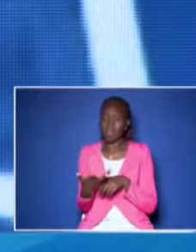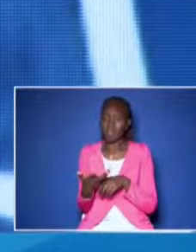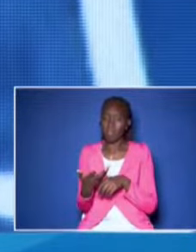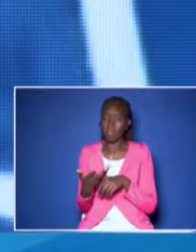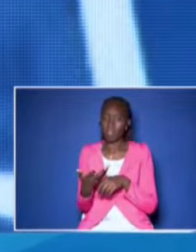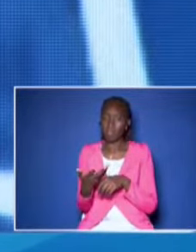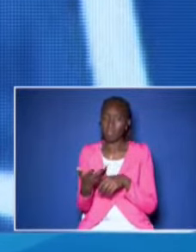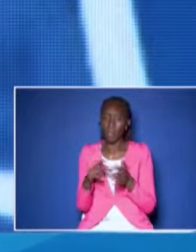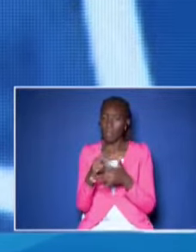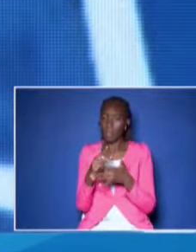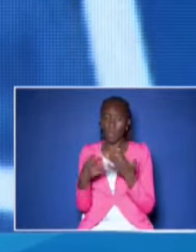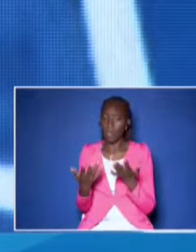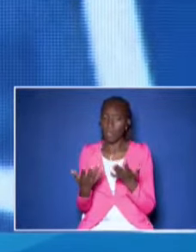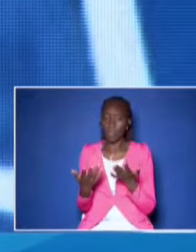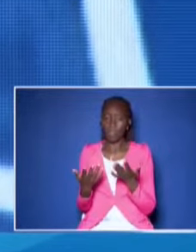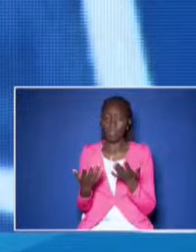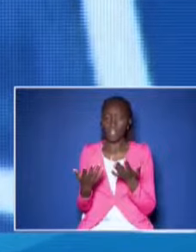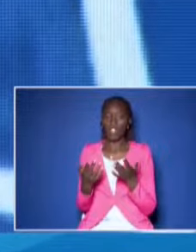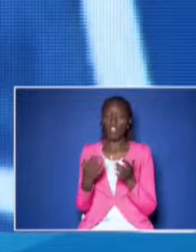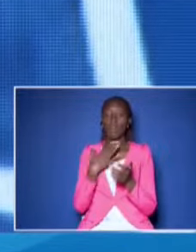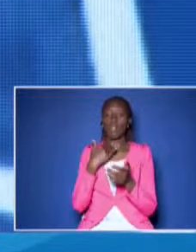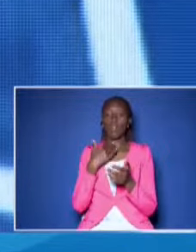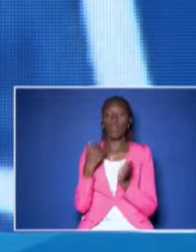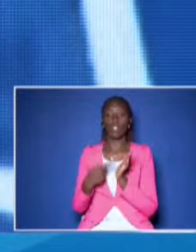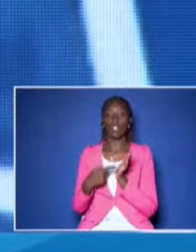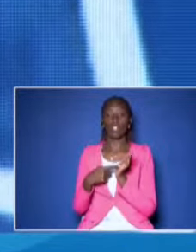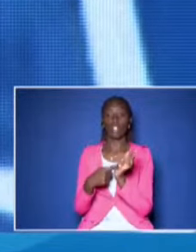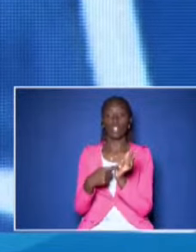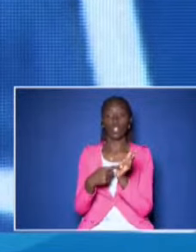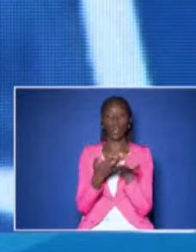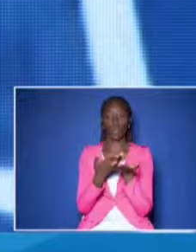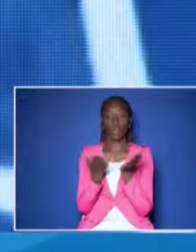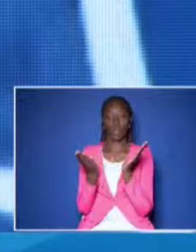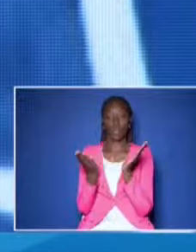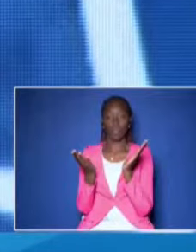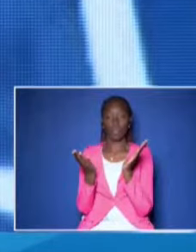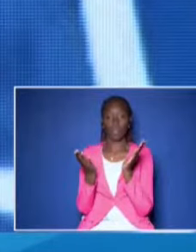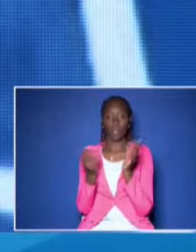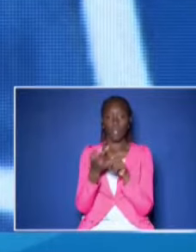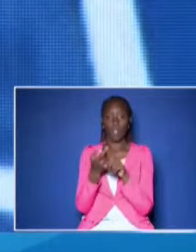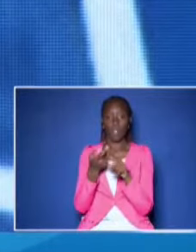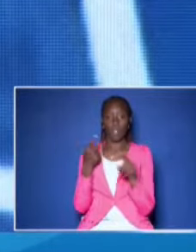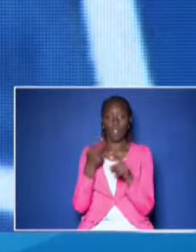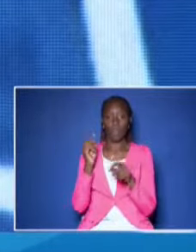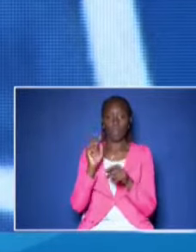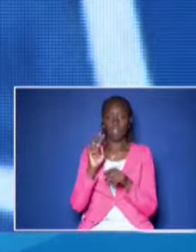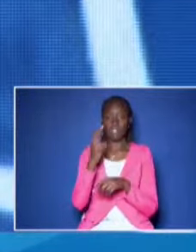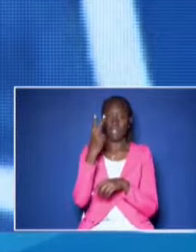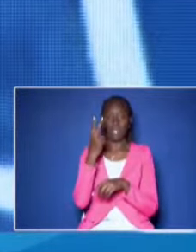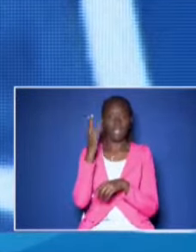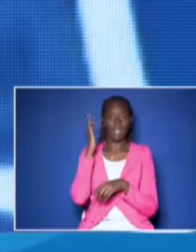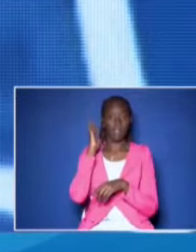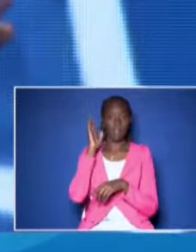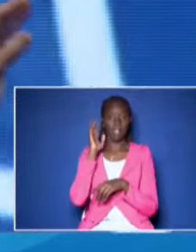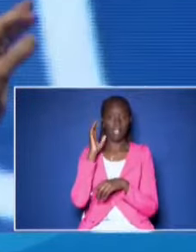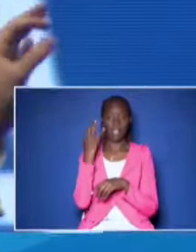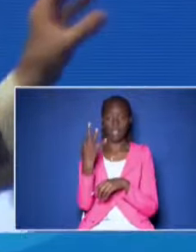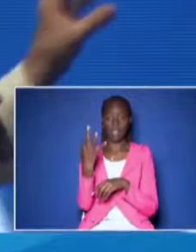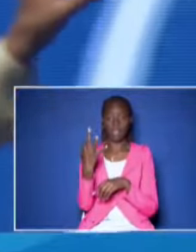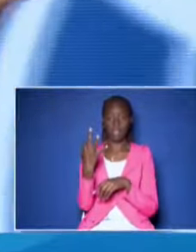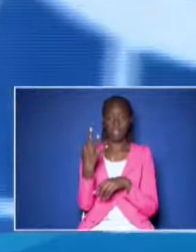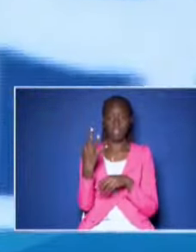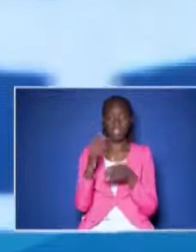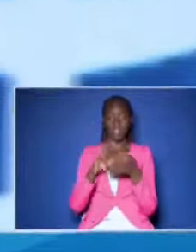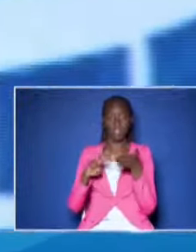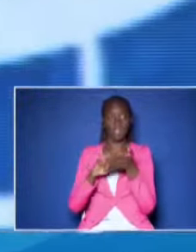mean now I want to I want to show you something from second Peter 3:1 and 2 because there you